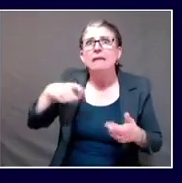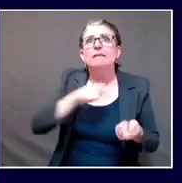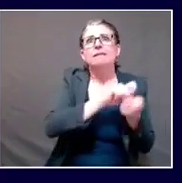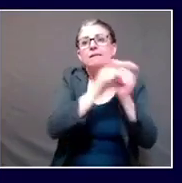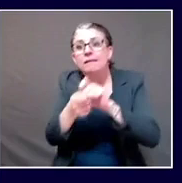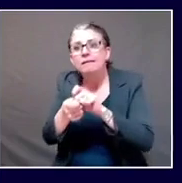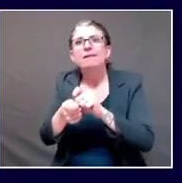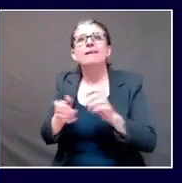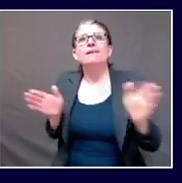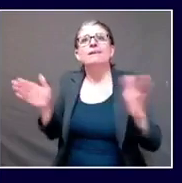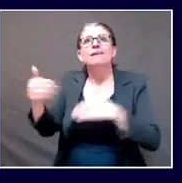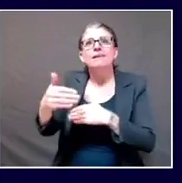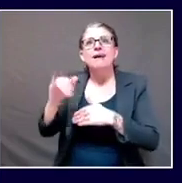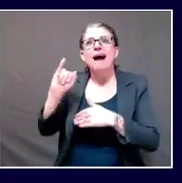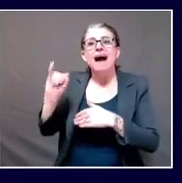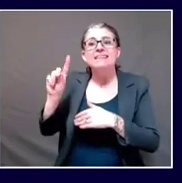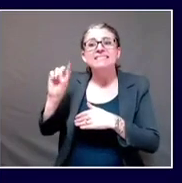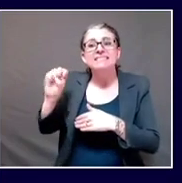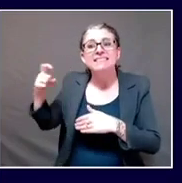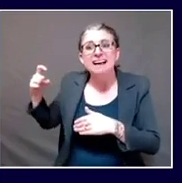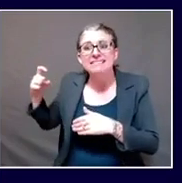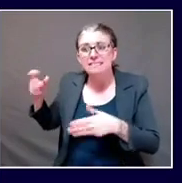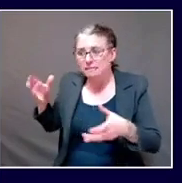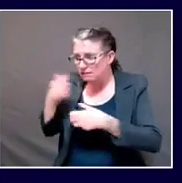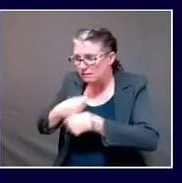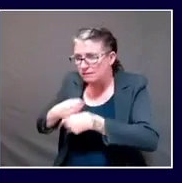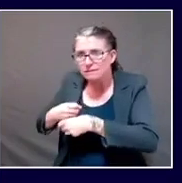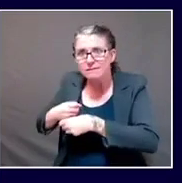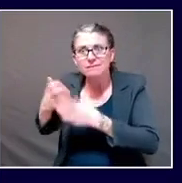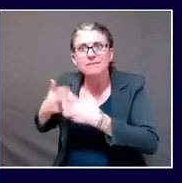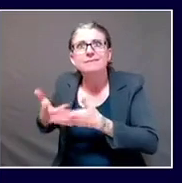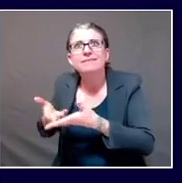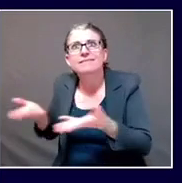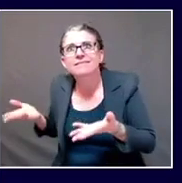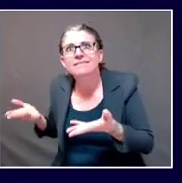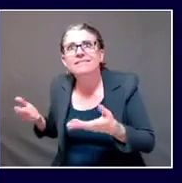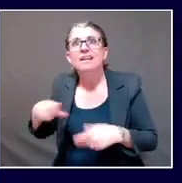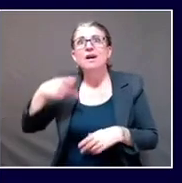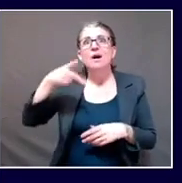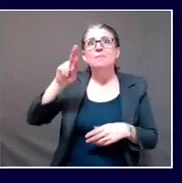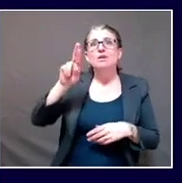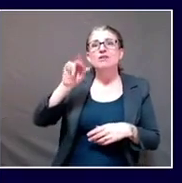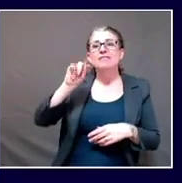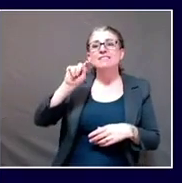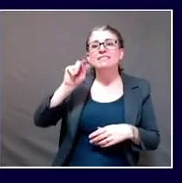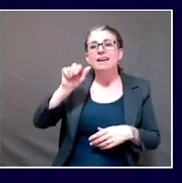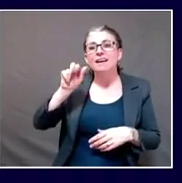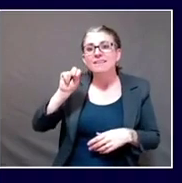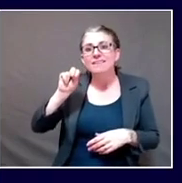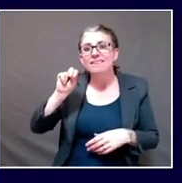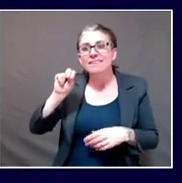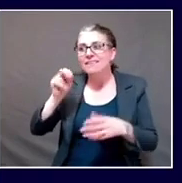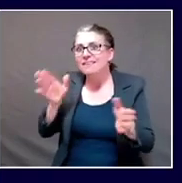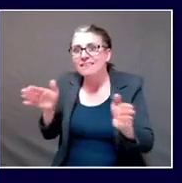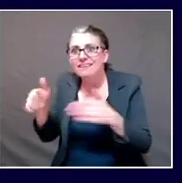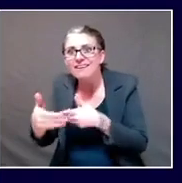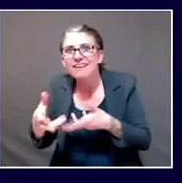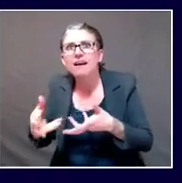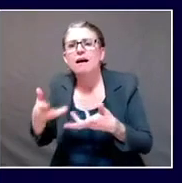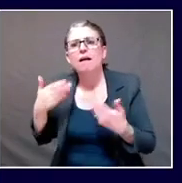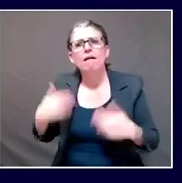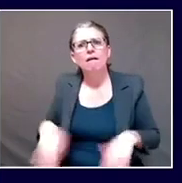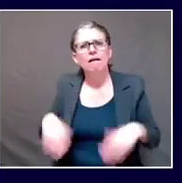COVID-respectful hospitality jobs, things of that sort. It's not just one simple